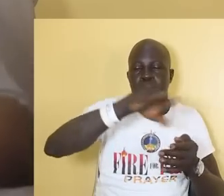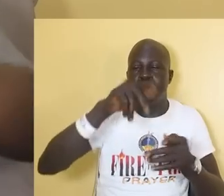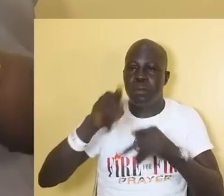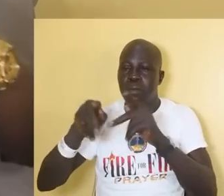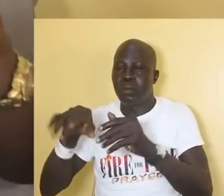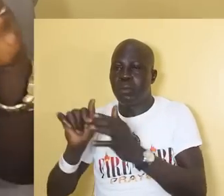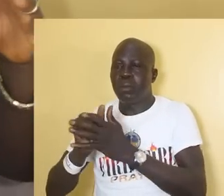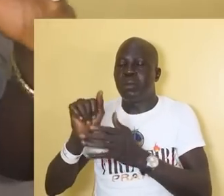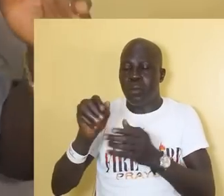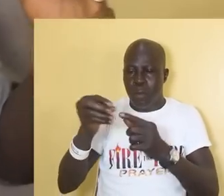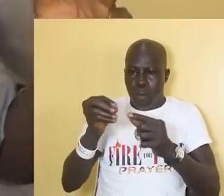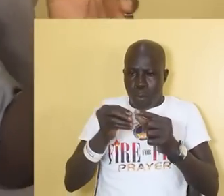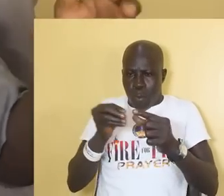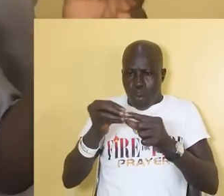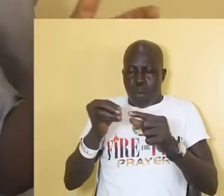supposed to? Se ti awon